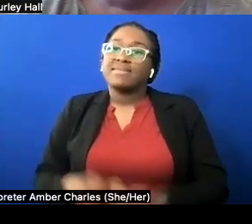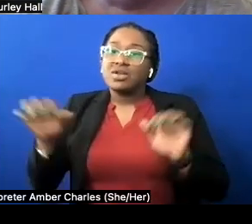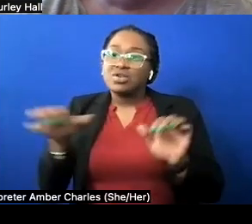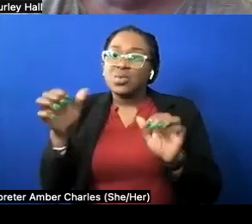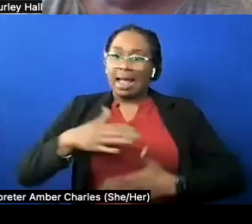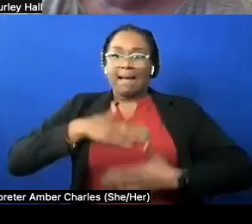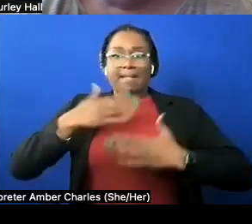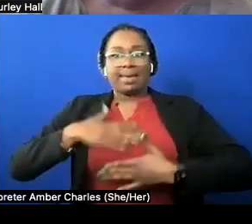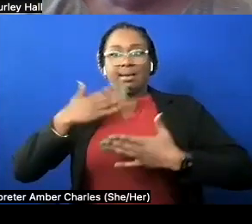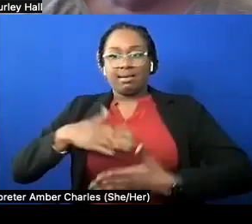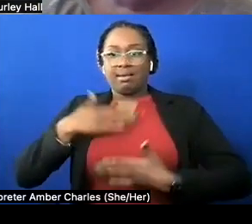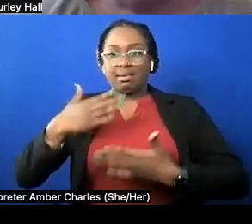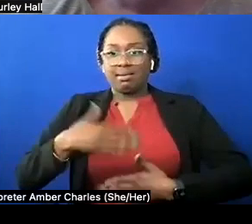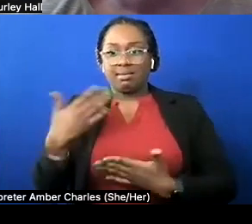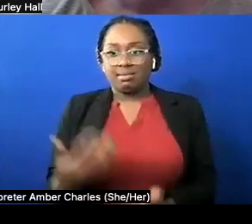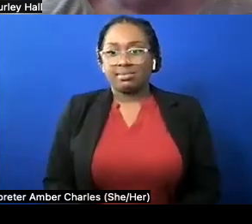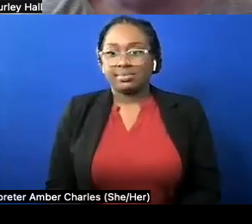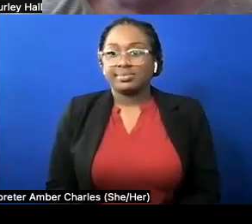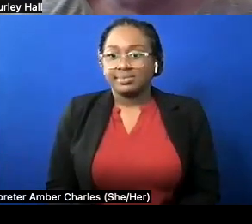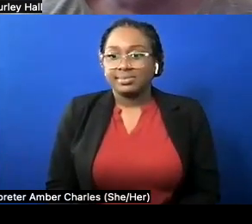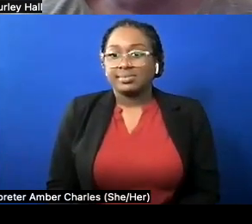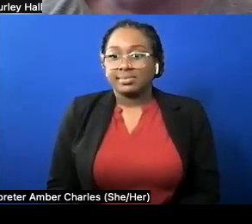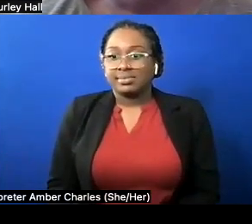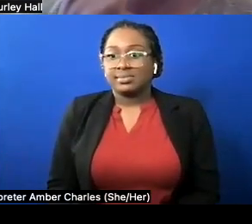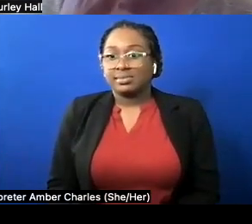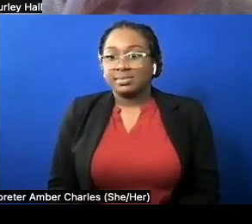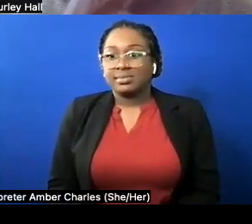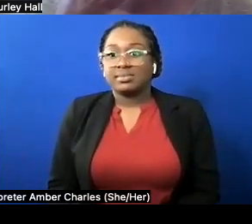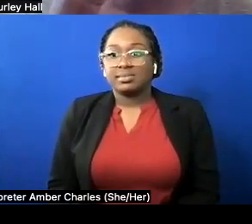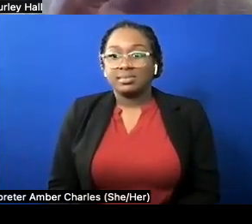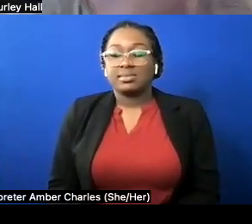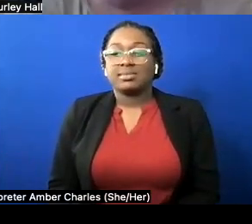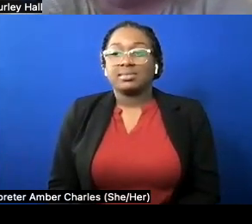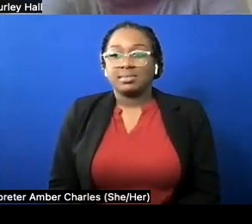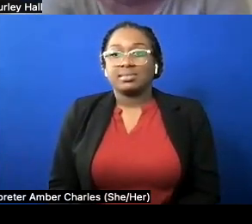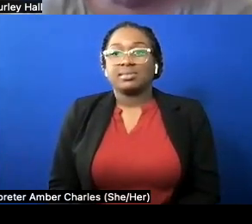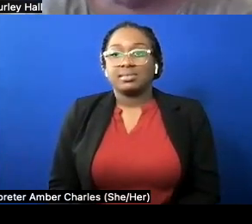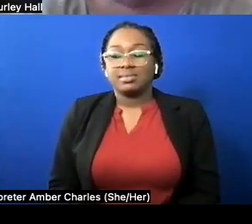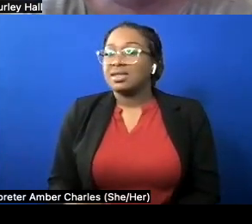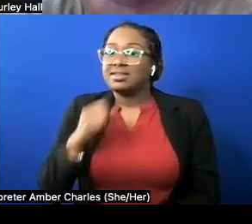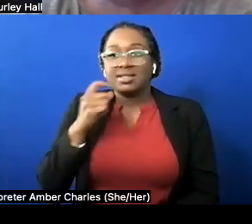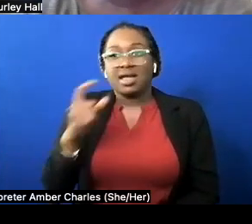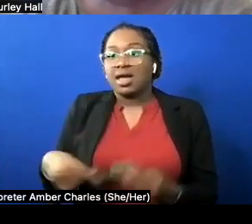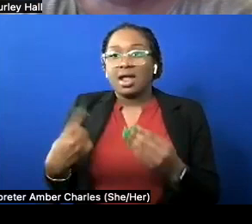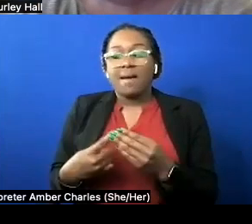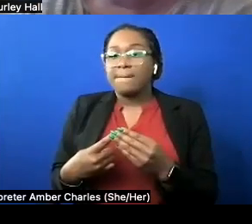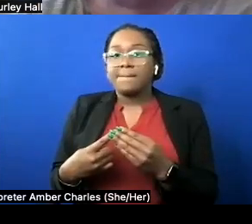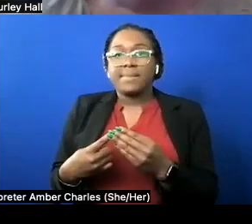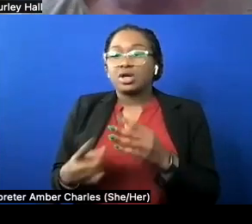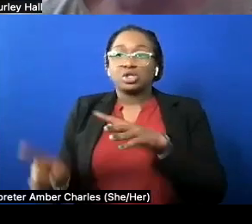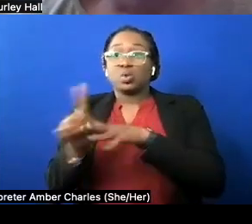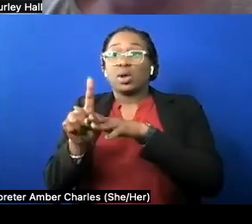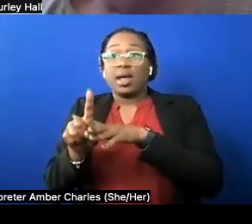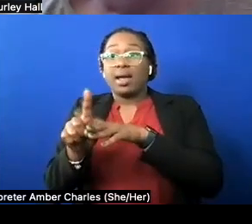And do it happily. Do it happily, right? It's not about, you know, showing up and doubting yourself and